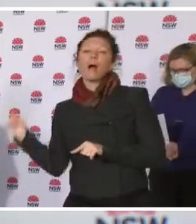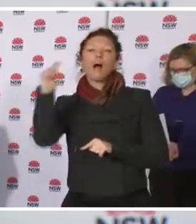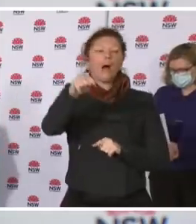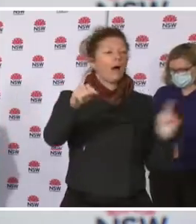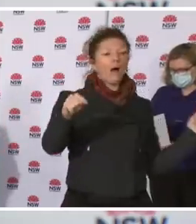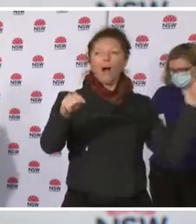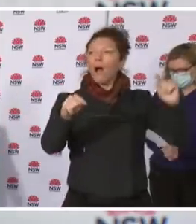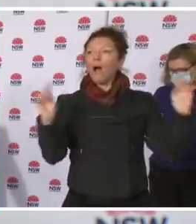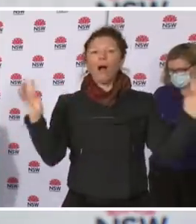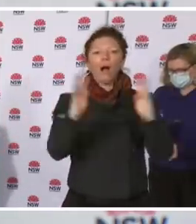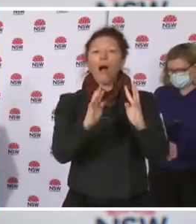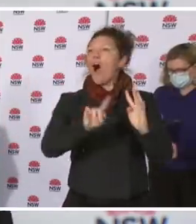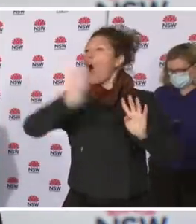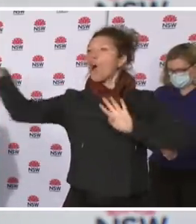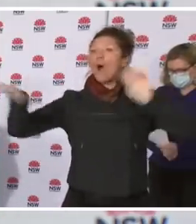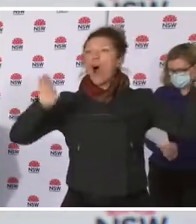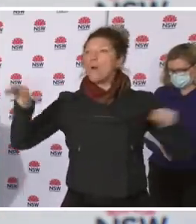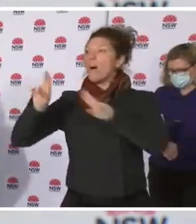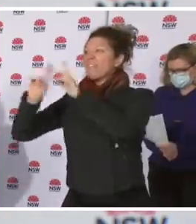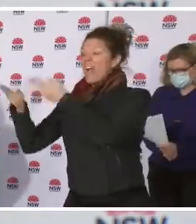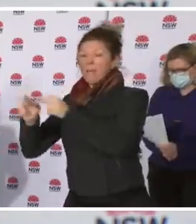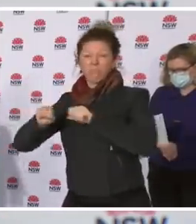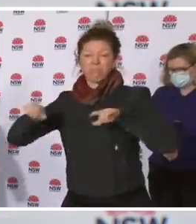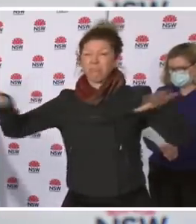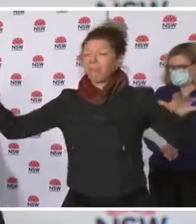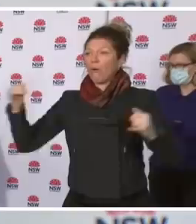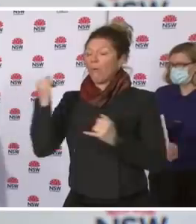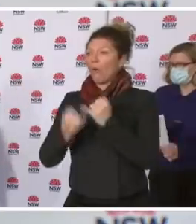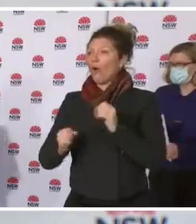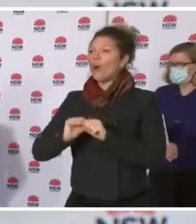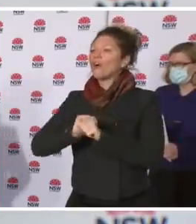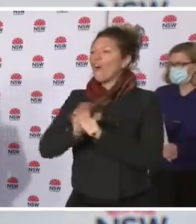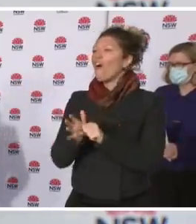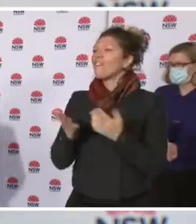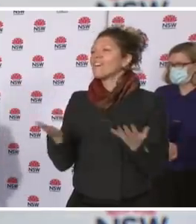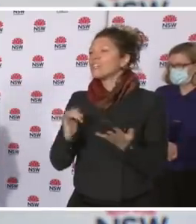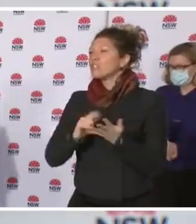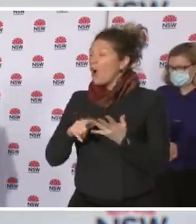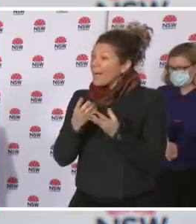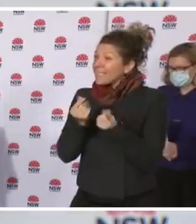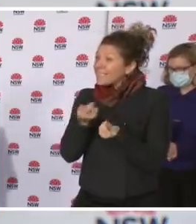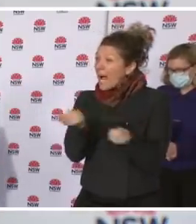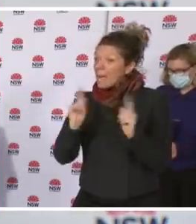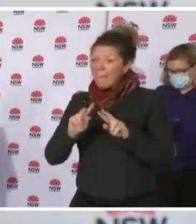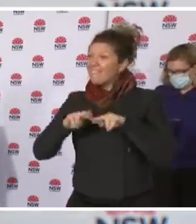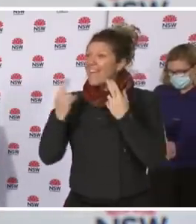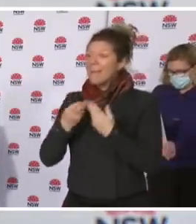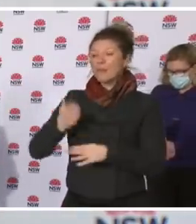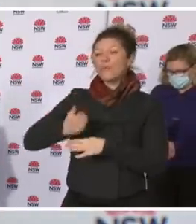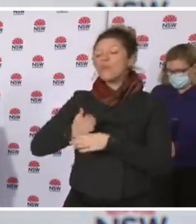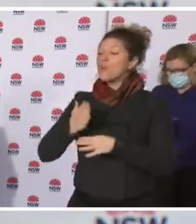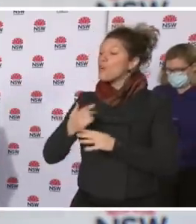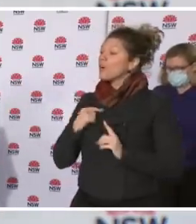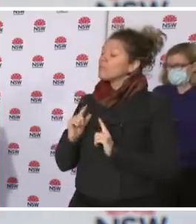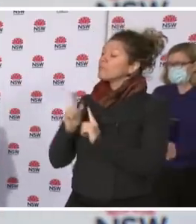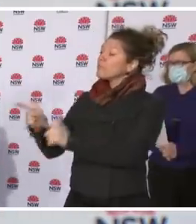some of these workplaces have been workplaces where people need to go to. And fortunately, we haven't seen a huge transfer to patrons, but